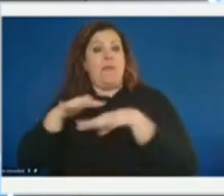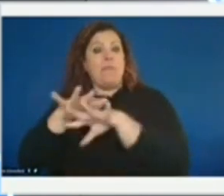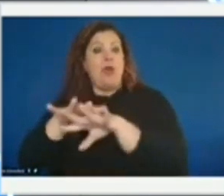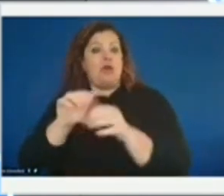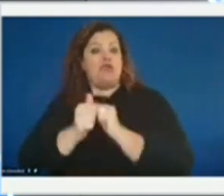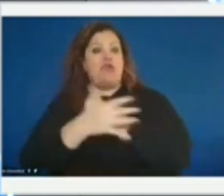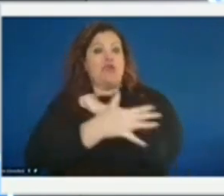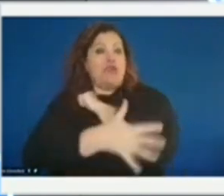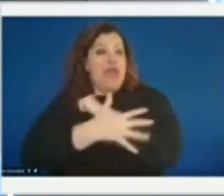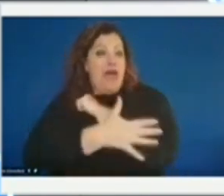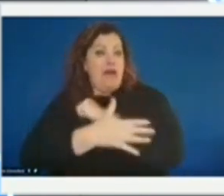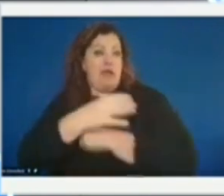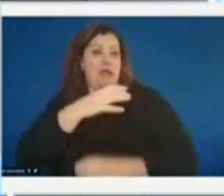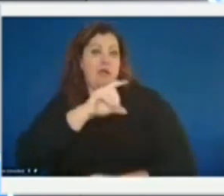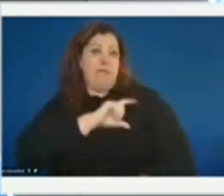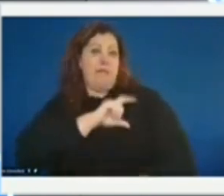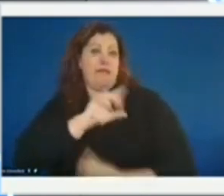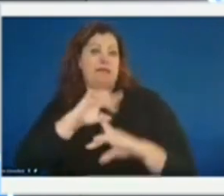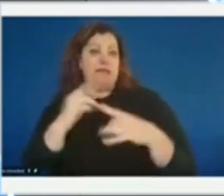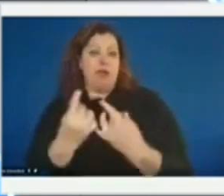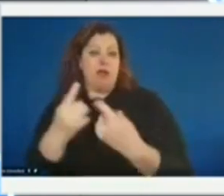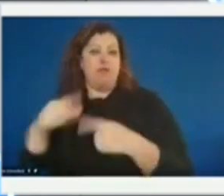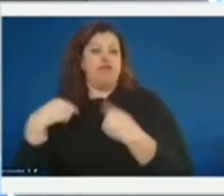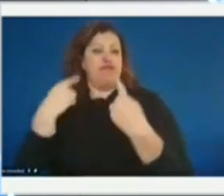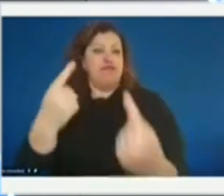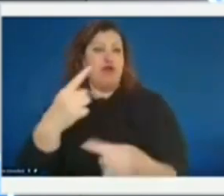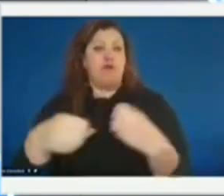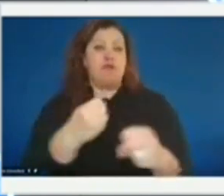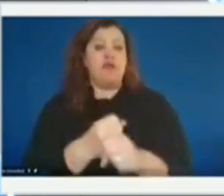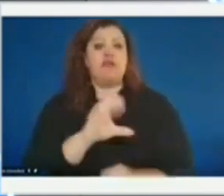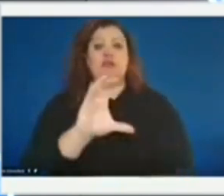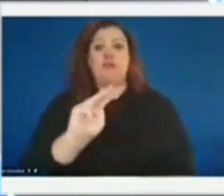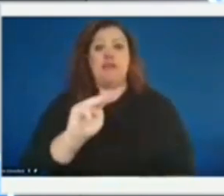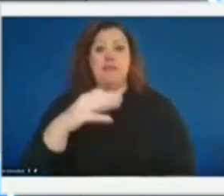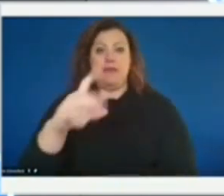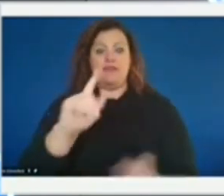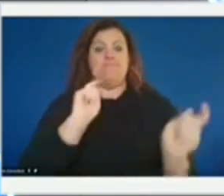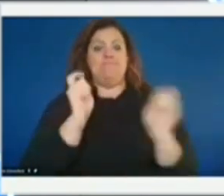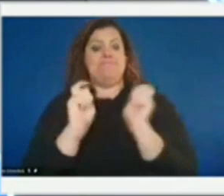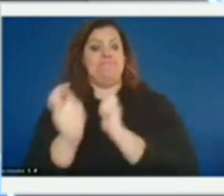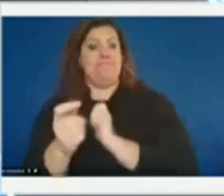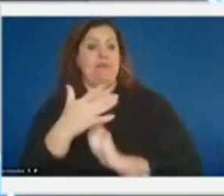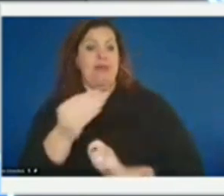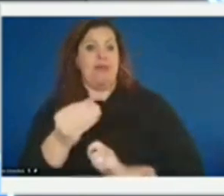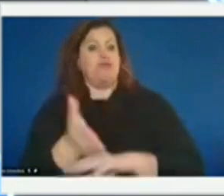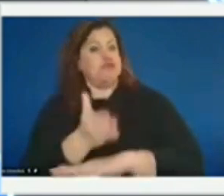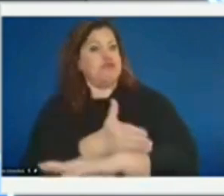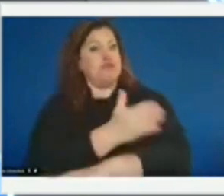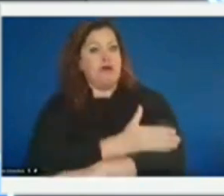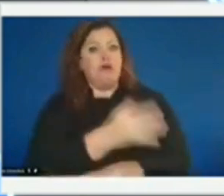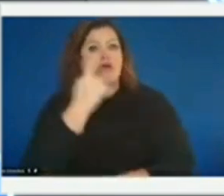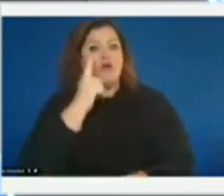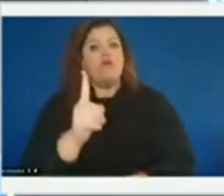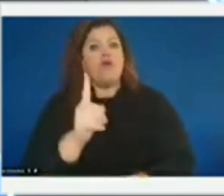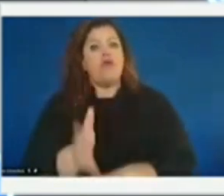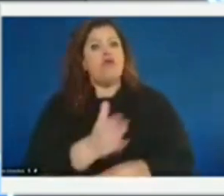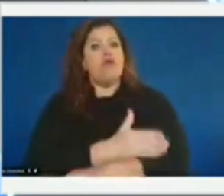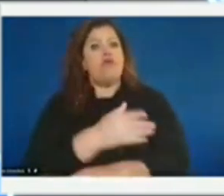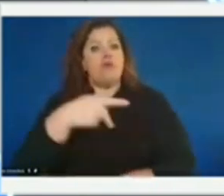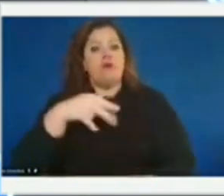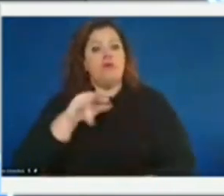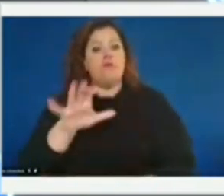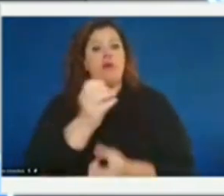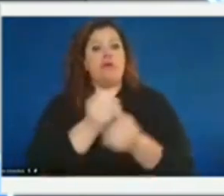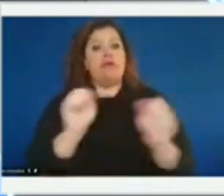department. Over the years, CMPD has evolved and made tremendous strides to improve public safety across our